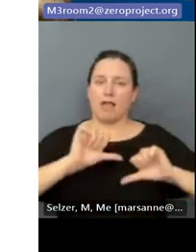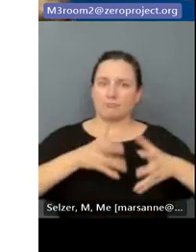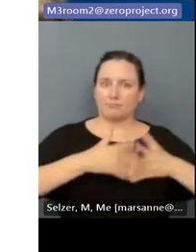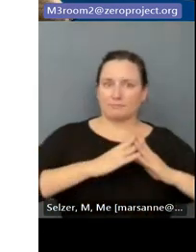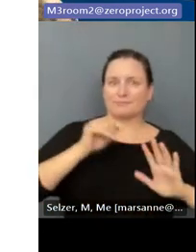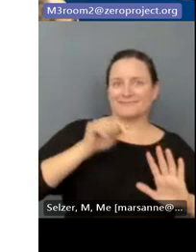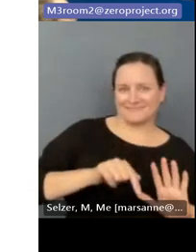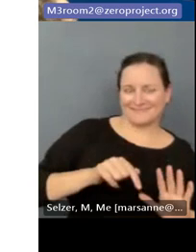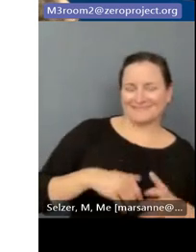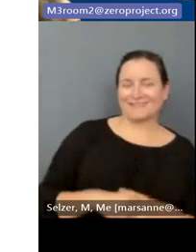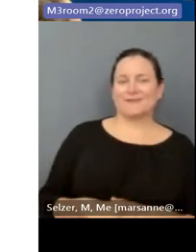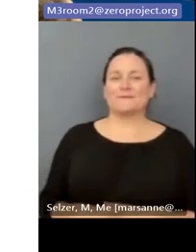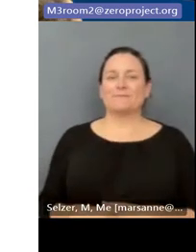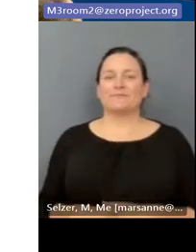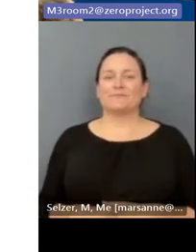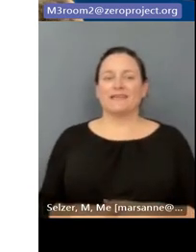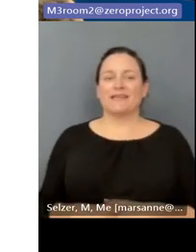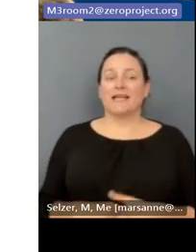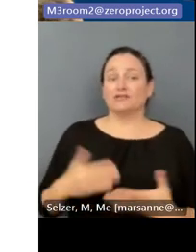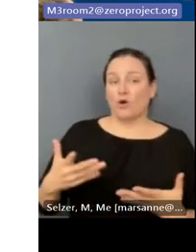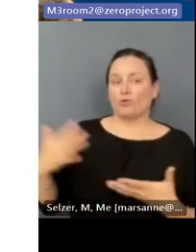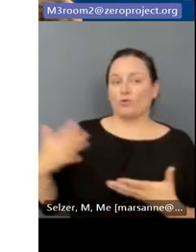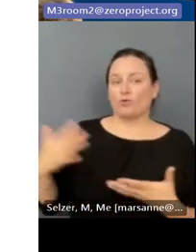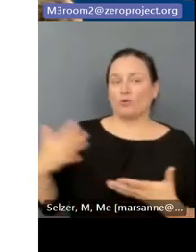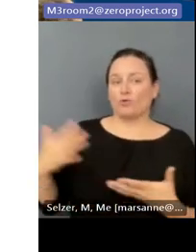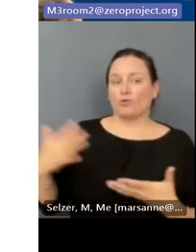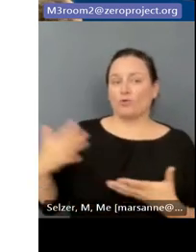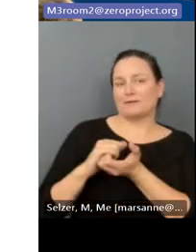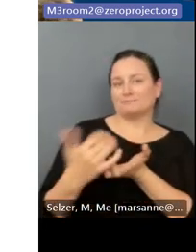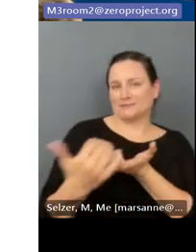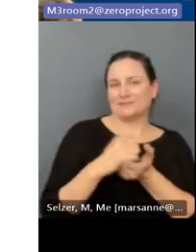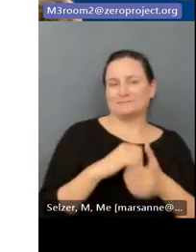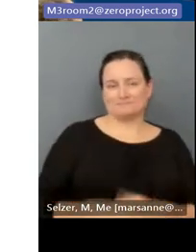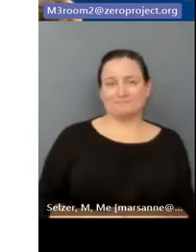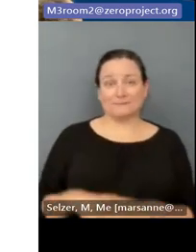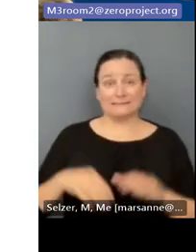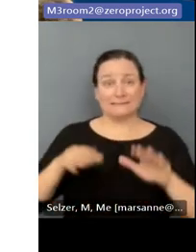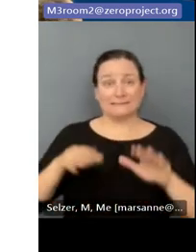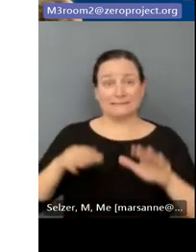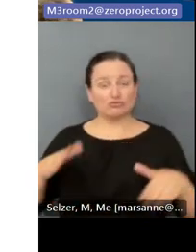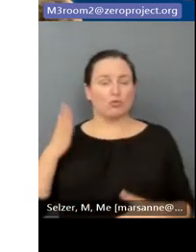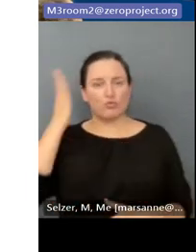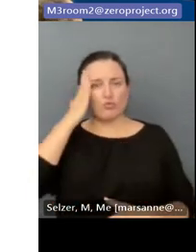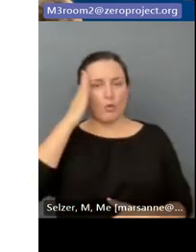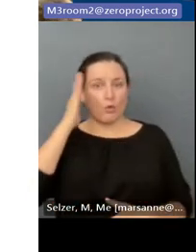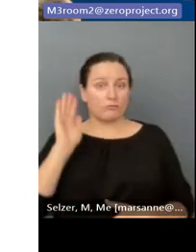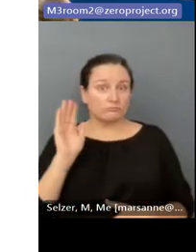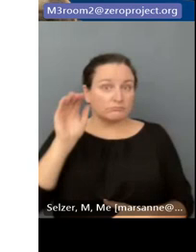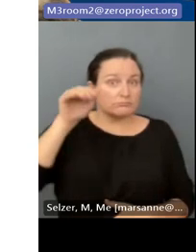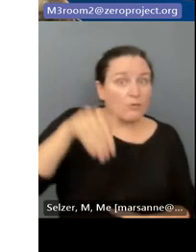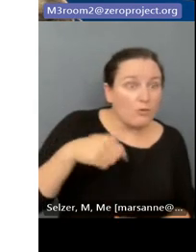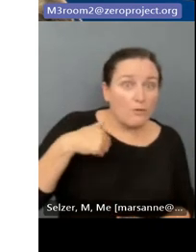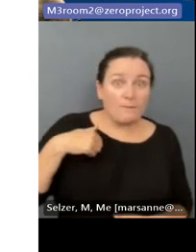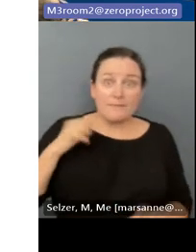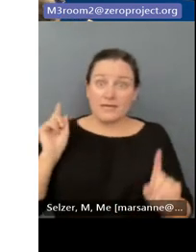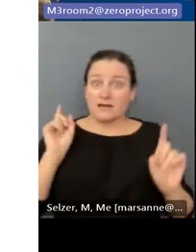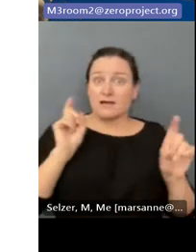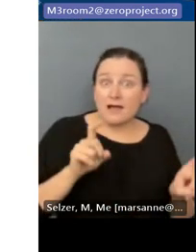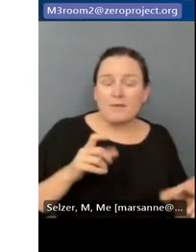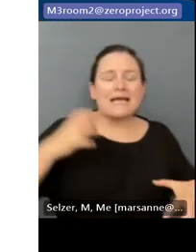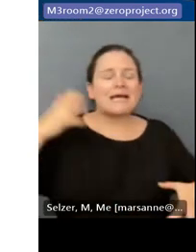me amazing things. Every kid comes every day more excited than the previous day. He says this lab and the virtual mod has made